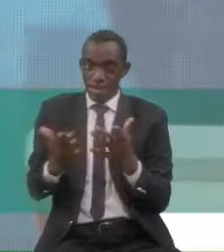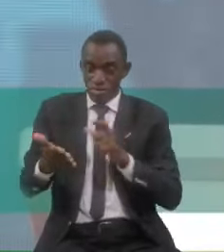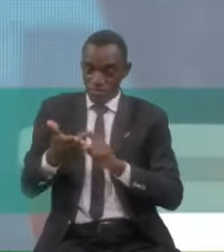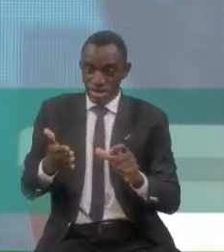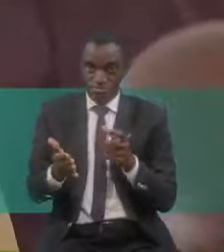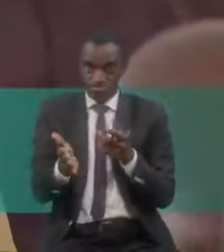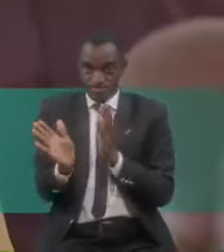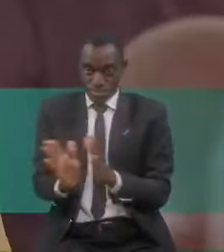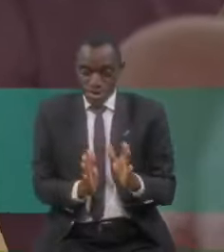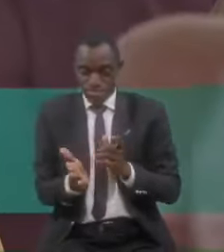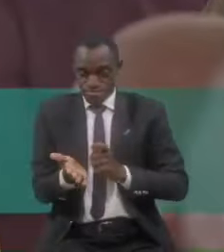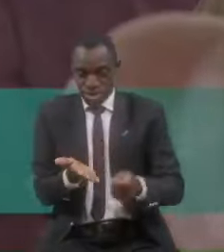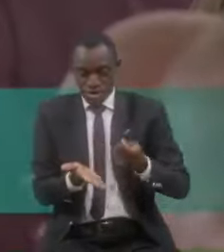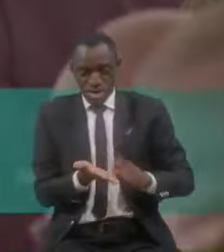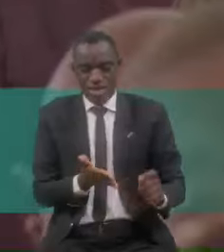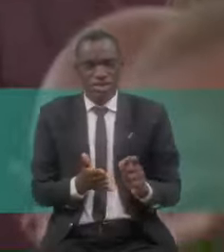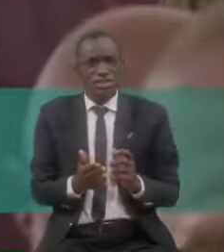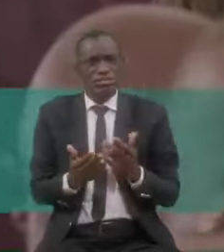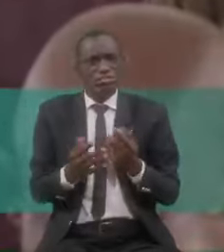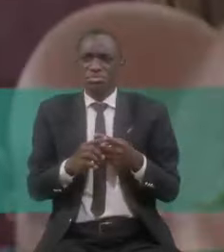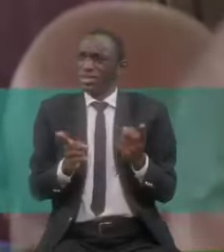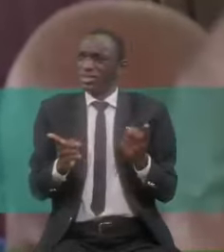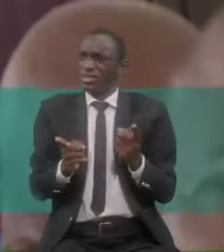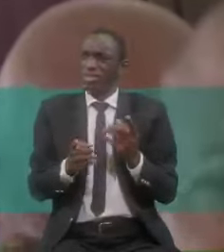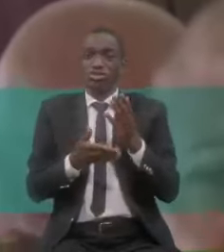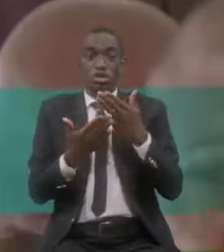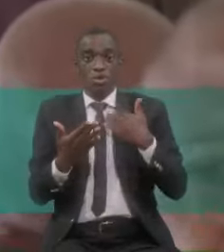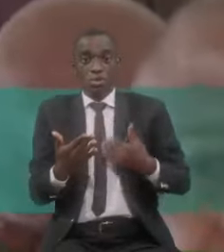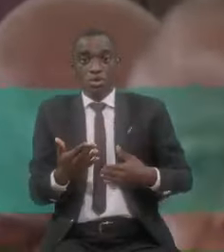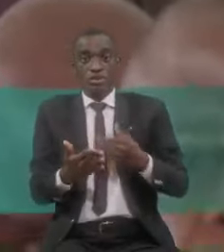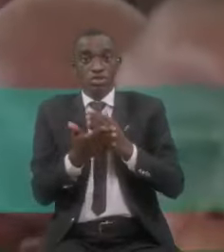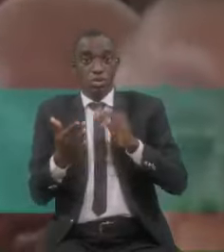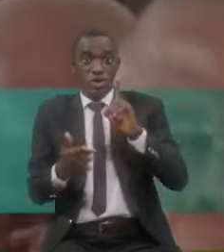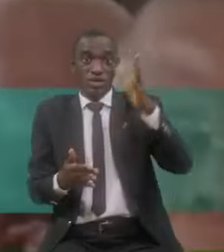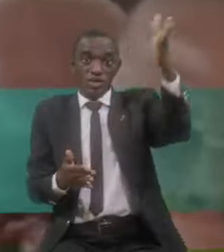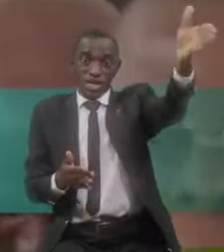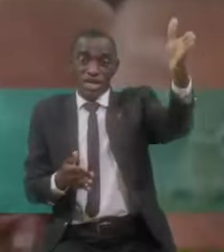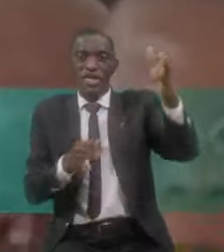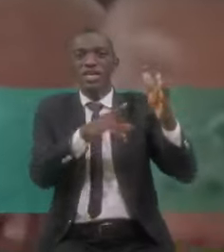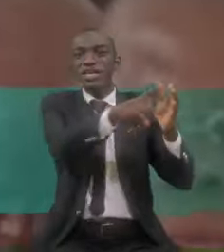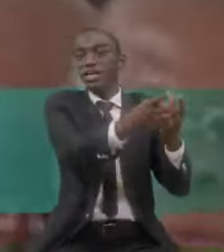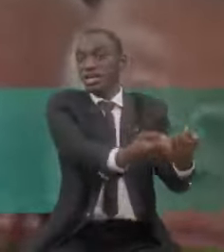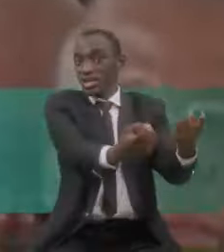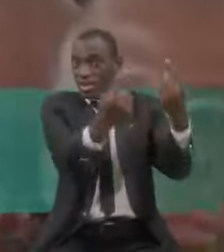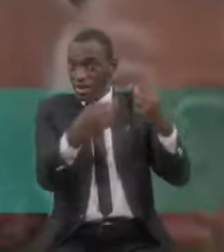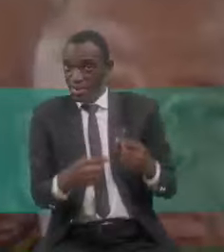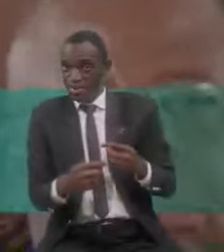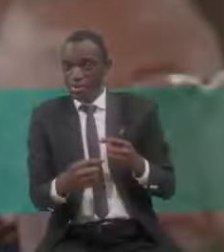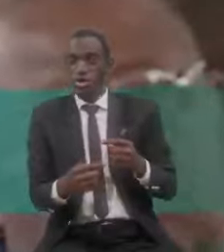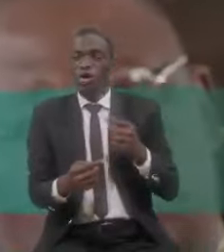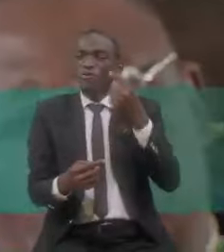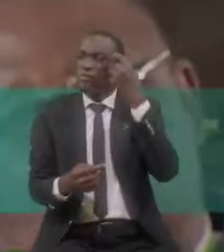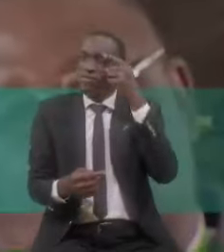read, and all of a sudden there's somebody there. Who came? He came there for a